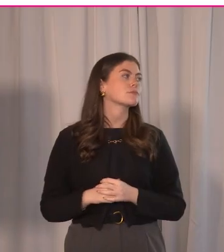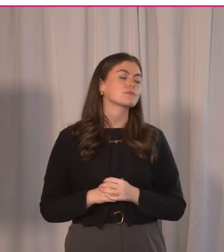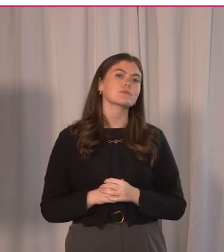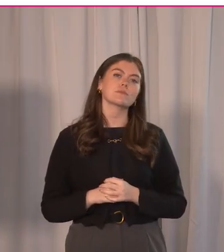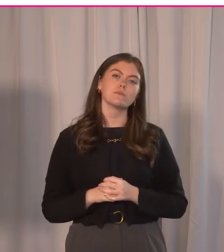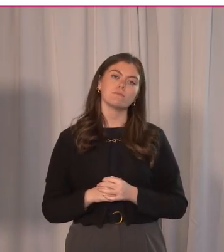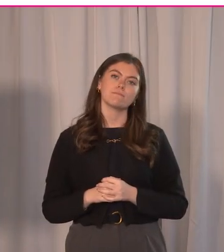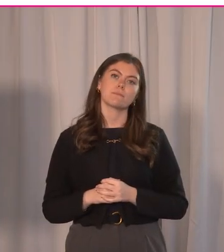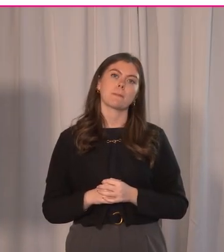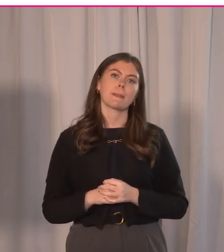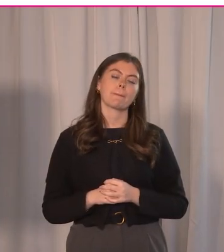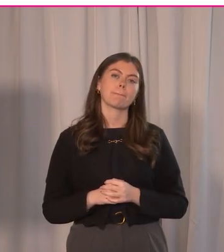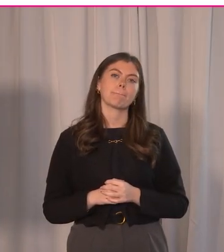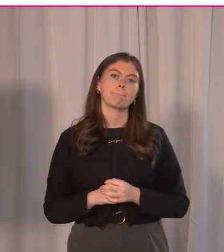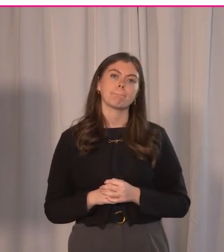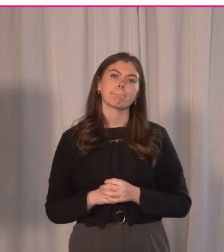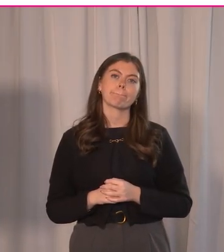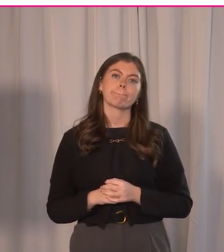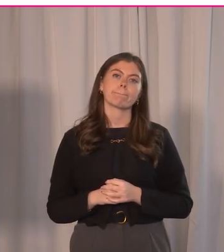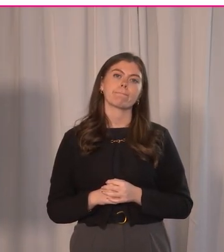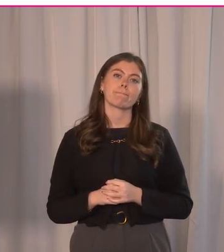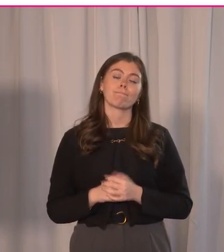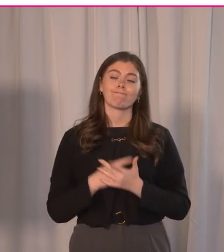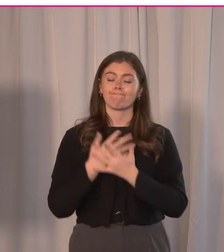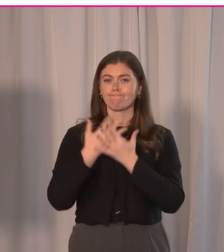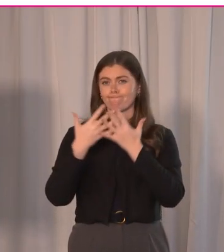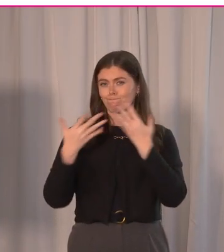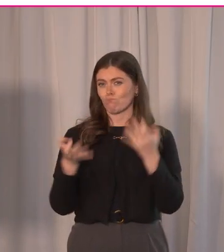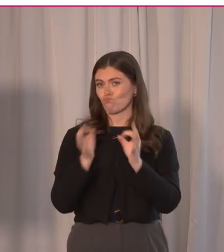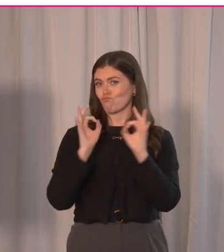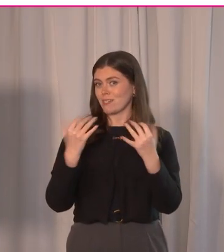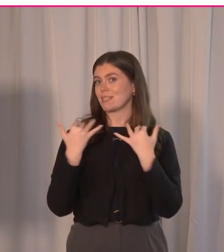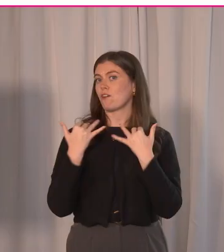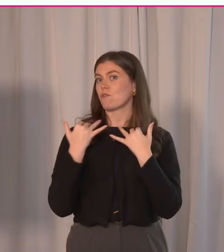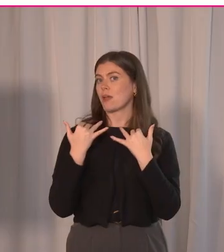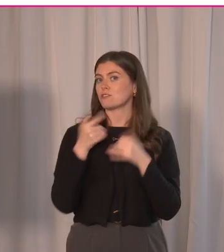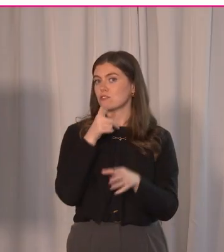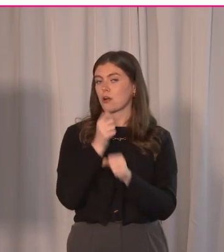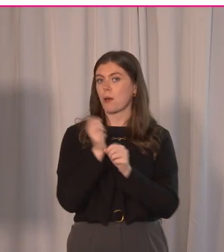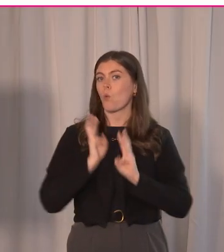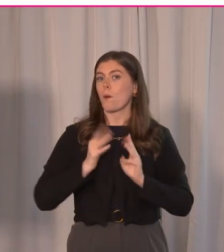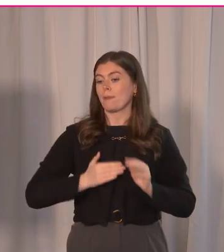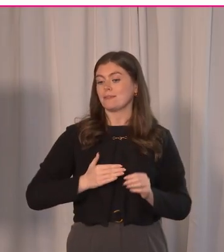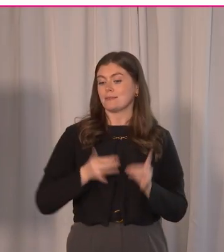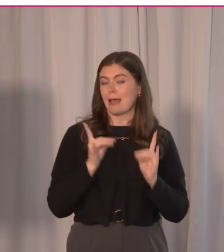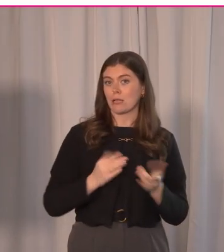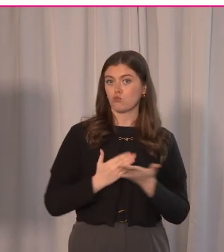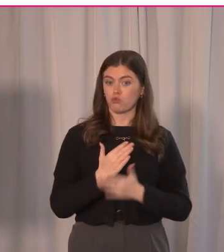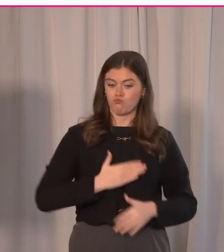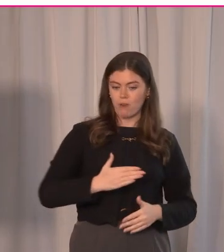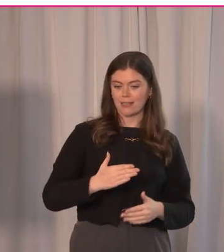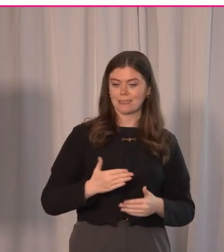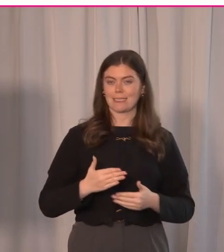We have a lot of really, really great information on women's health during pregnancy and during labour and birth in